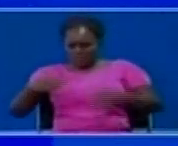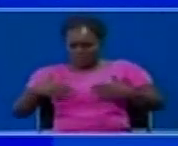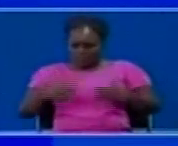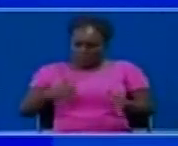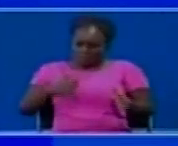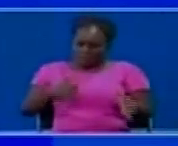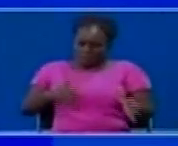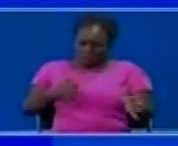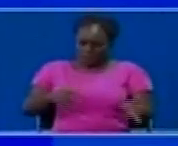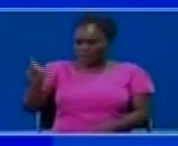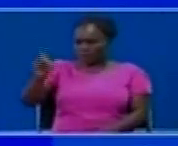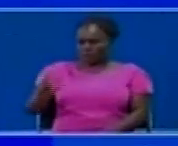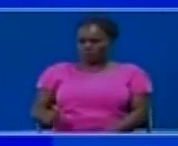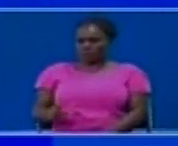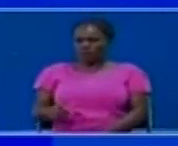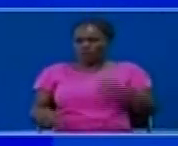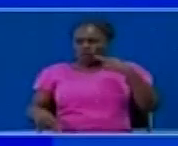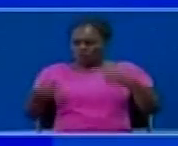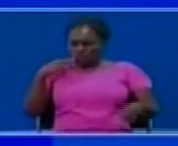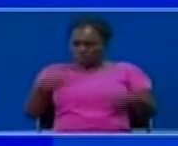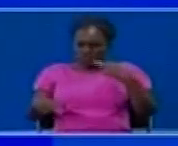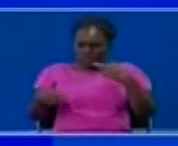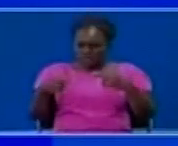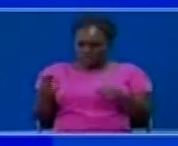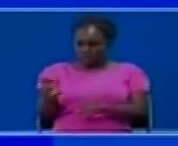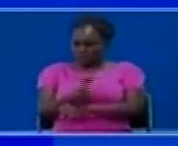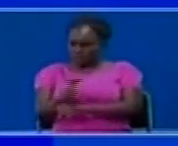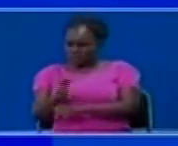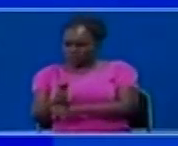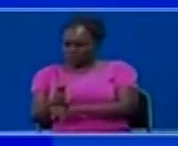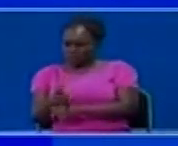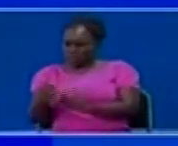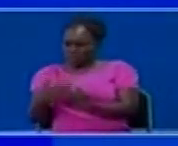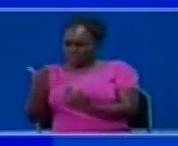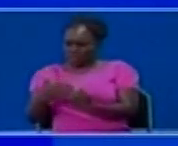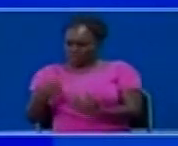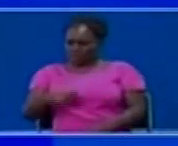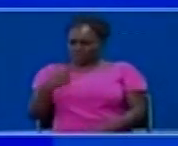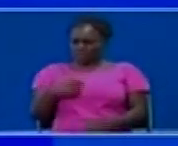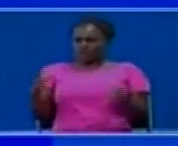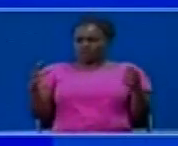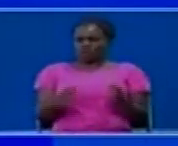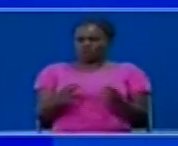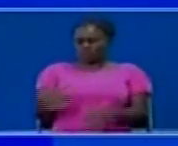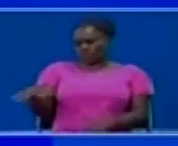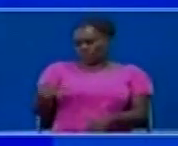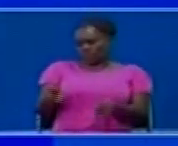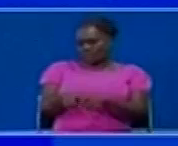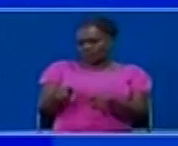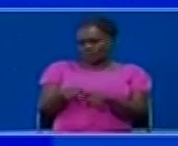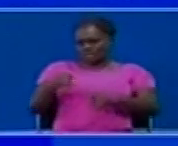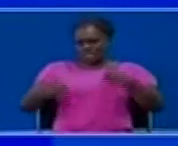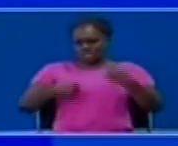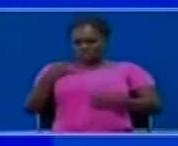to the coast, the establishment took time off looking after its guests to ensure that the community around it also enjoyed